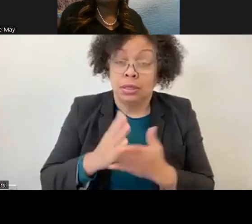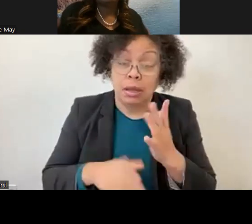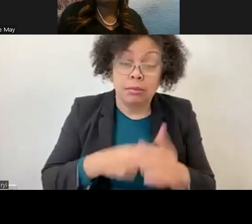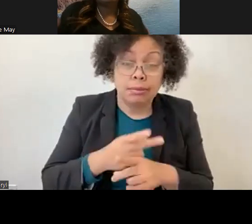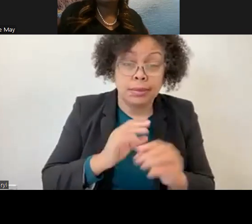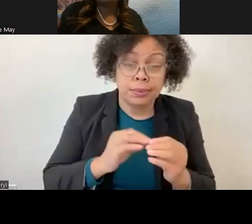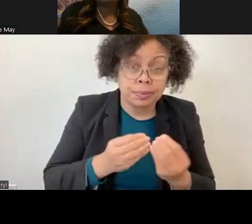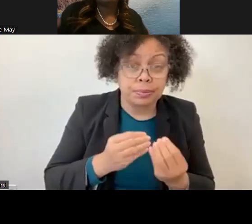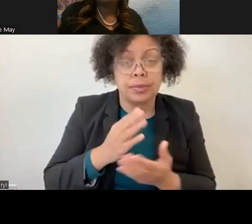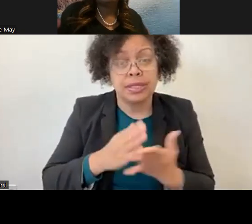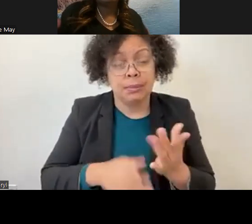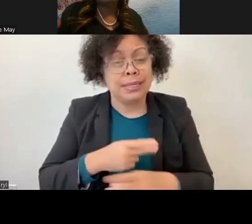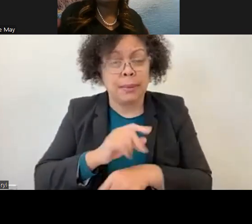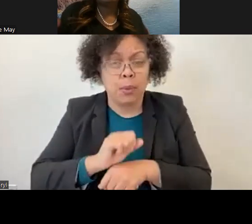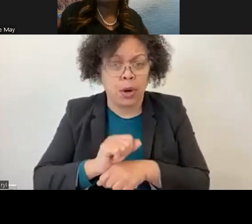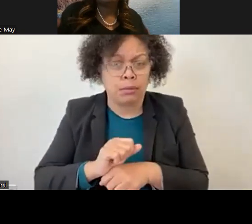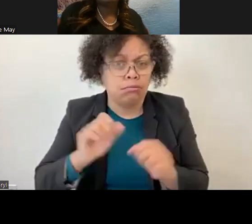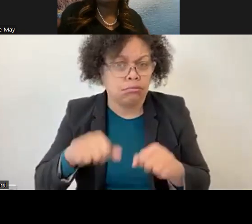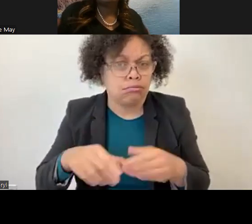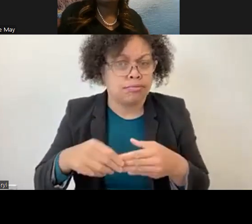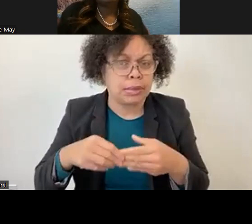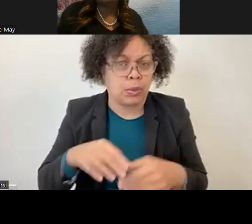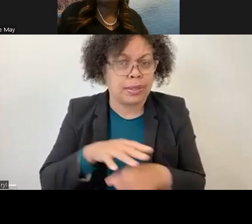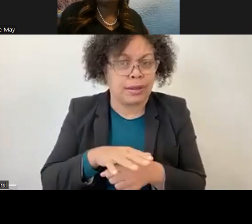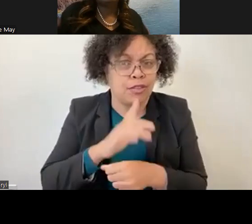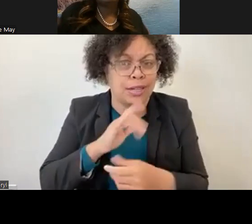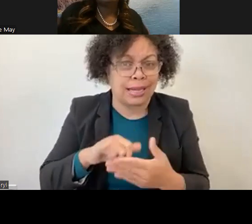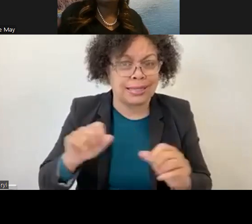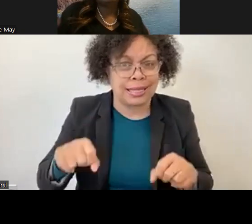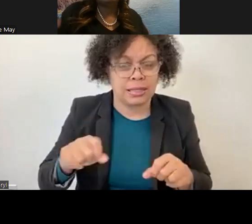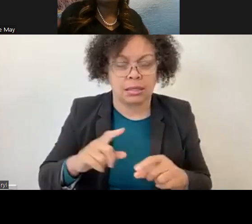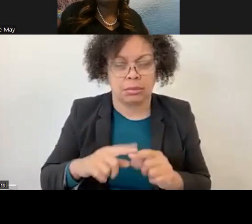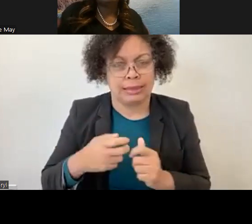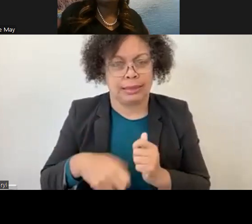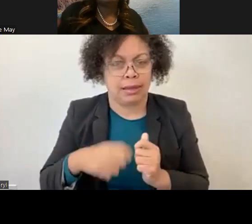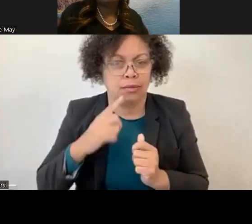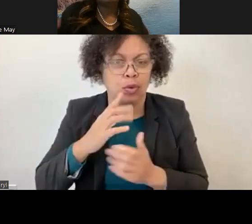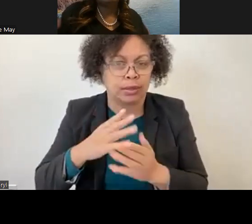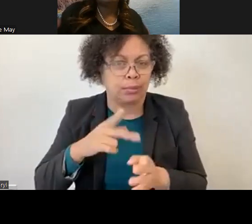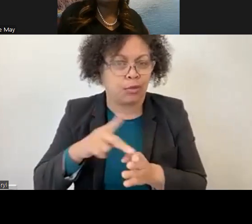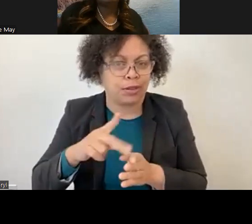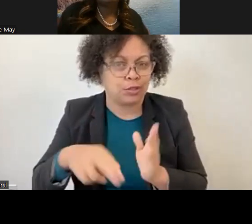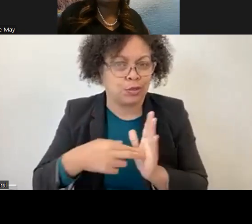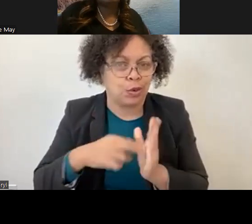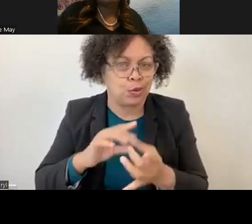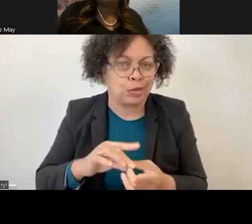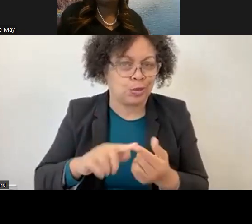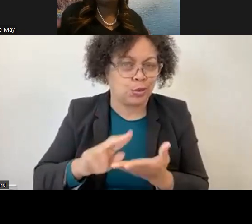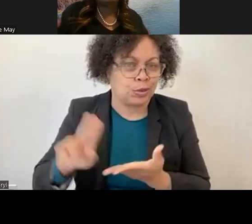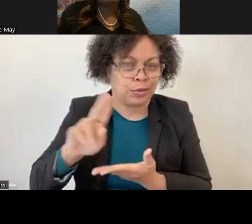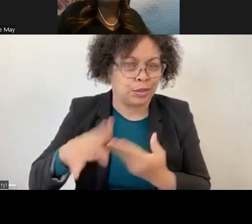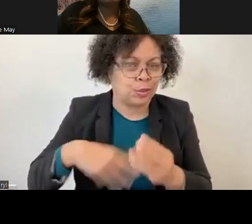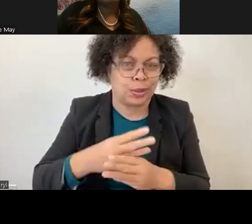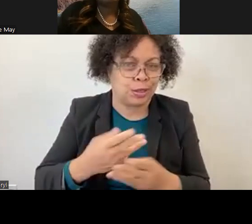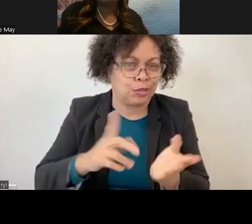kinds of work can accommodate that. It's very hard to accommodate that in sort of professional roles in academia, unfortunately. That's just like